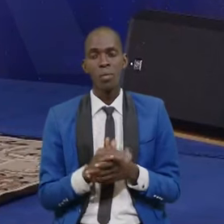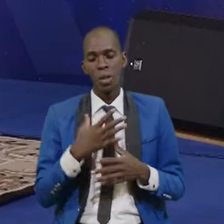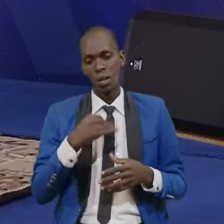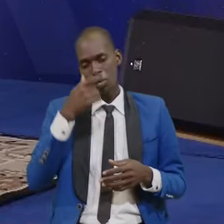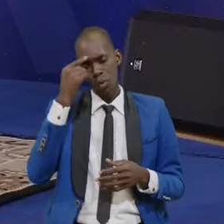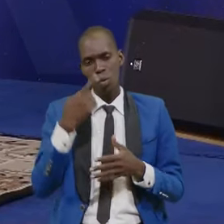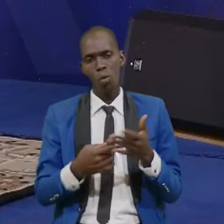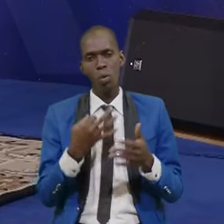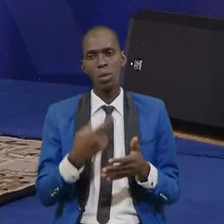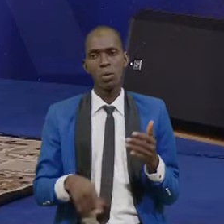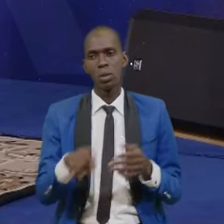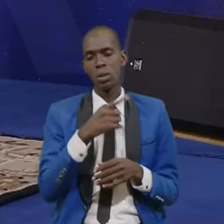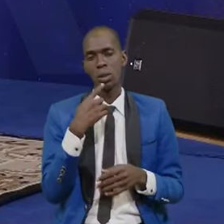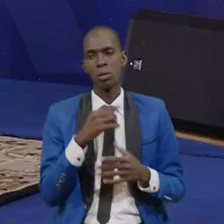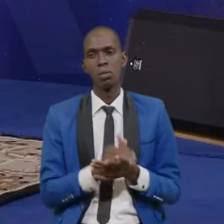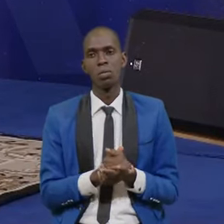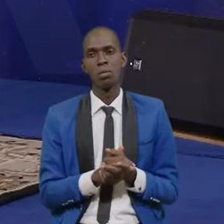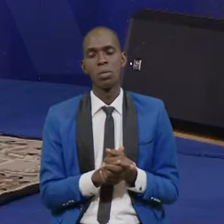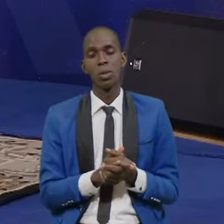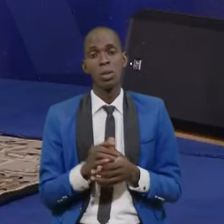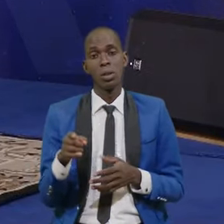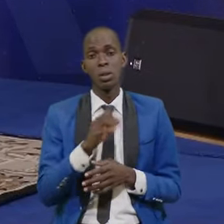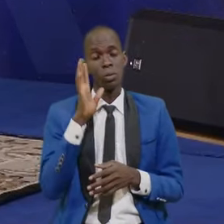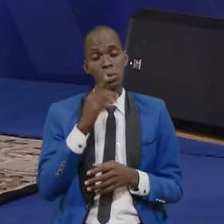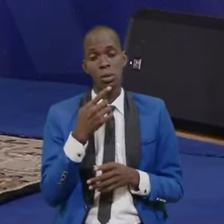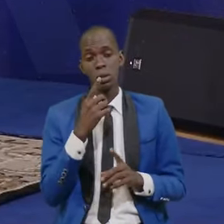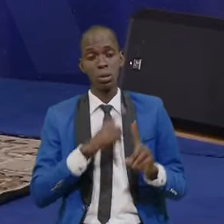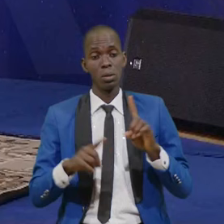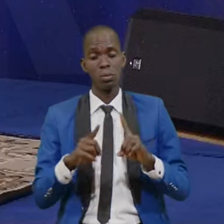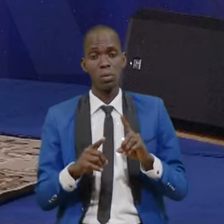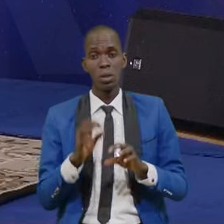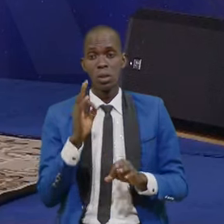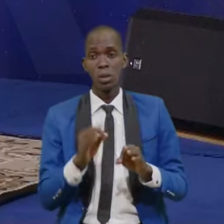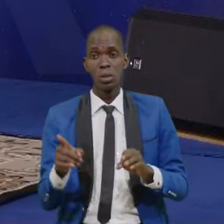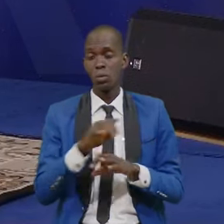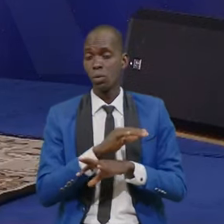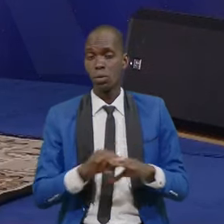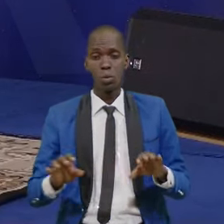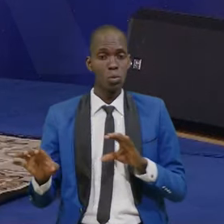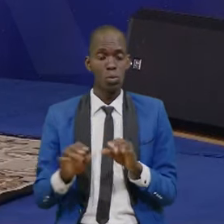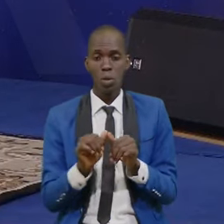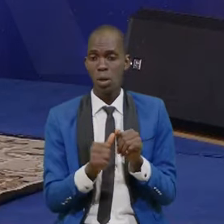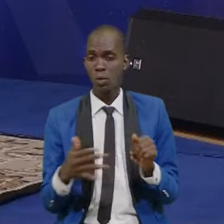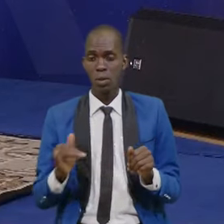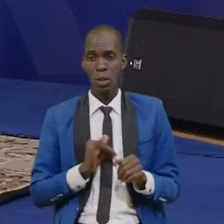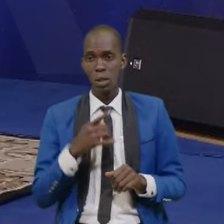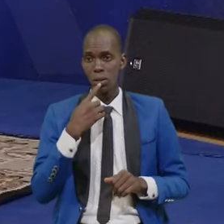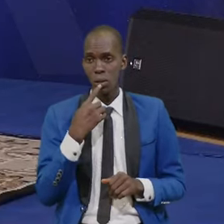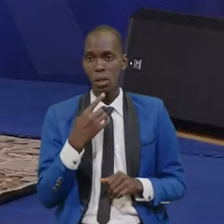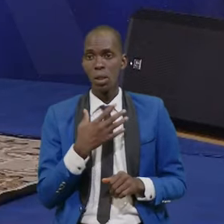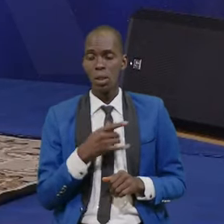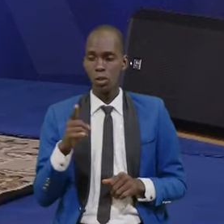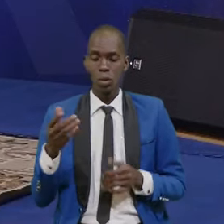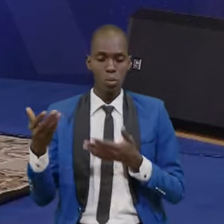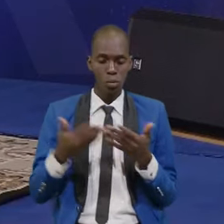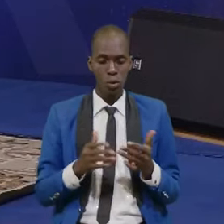say here, if you don't do everything I say, and you are quoting Bible to me, you are quoting